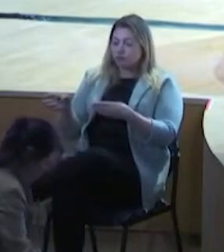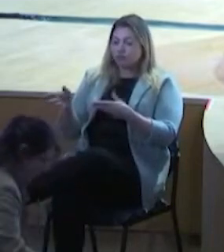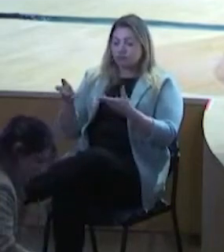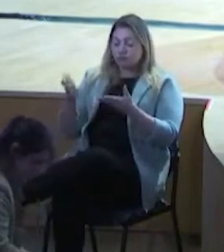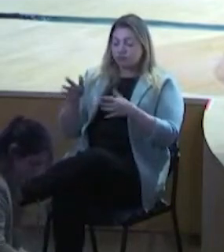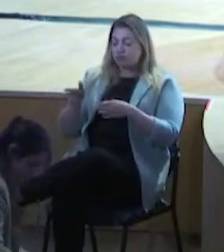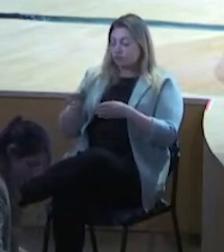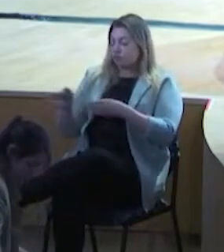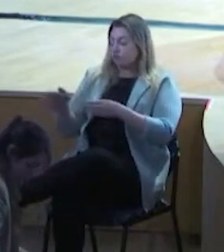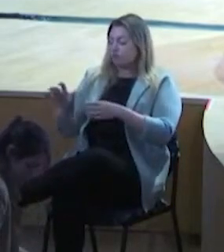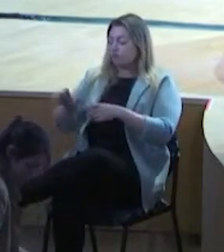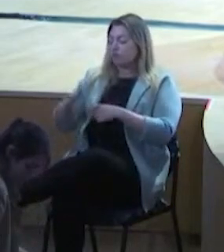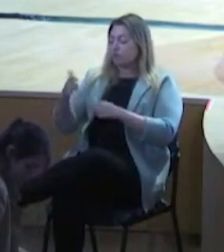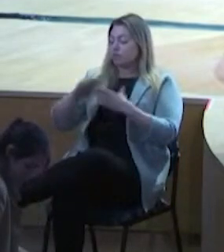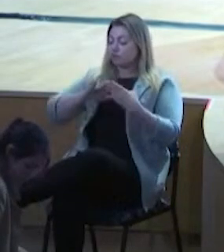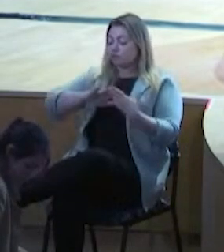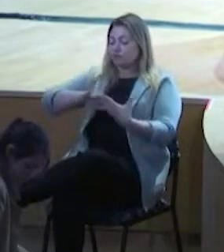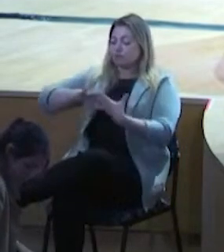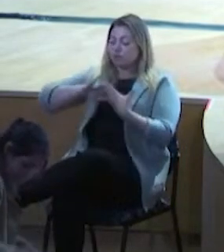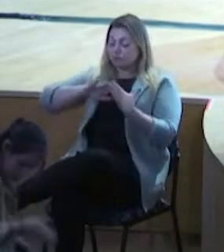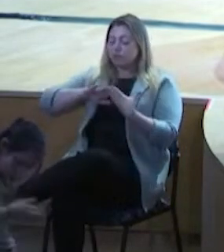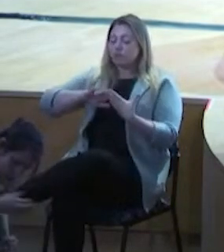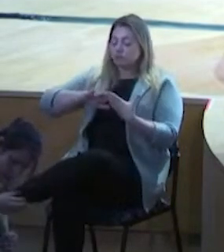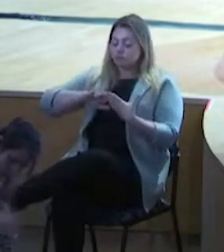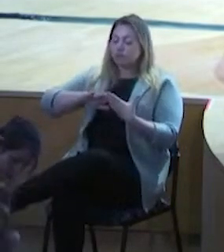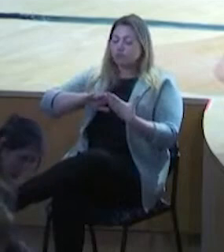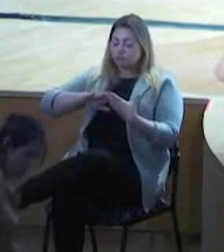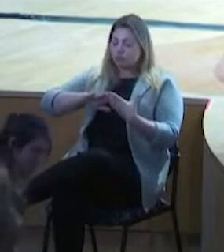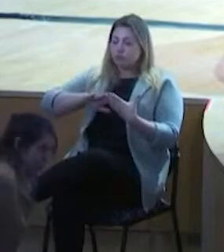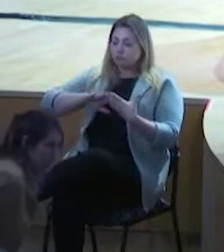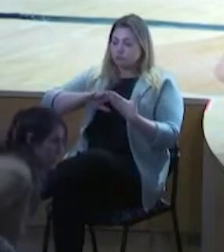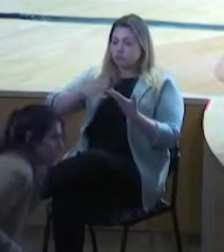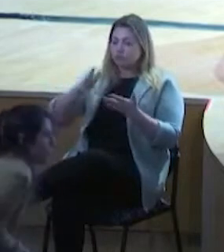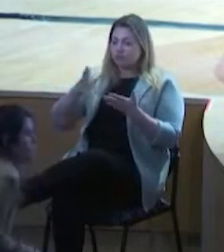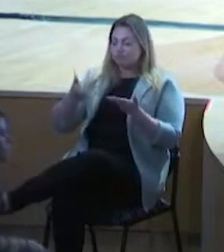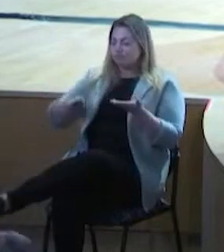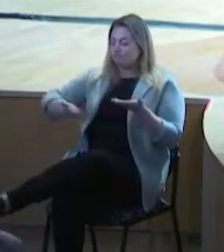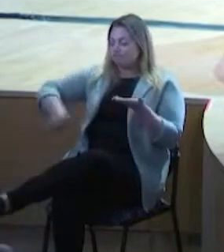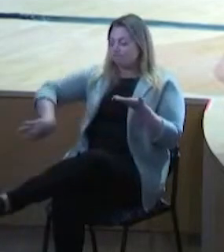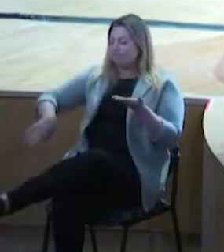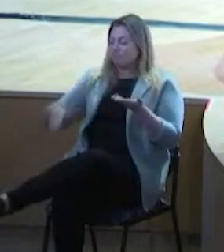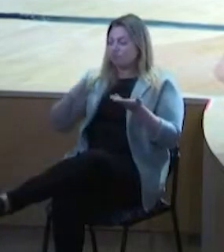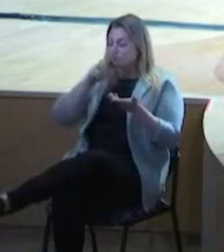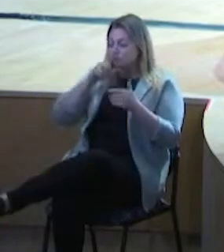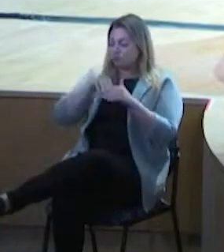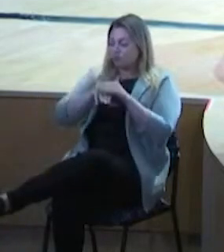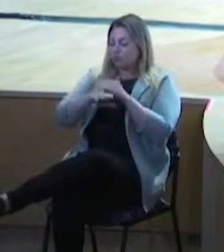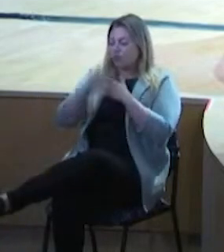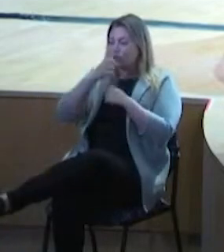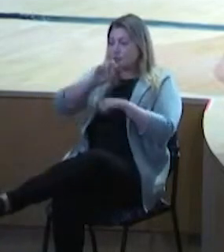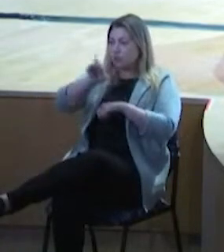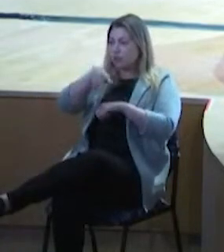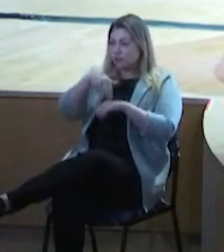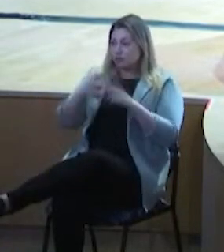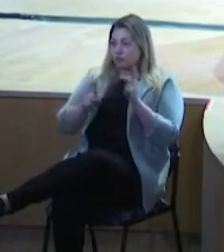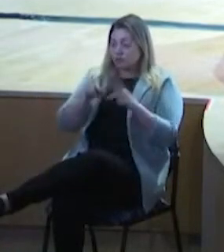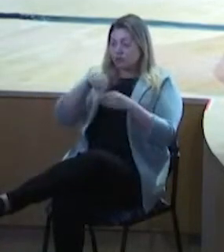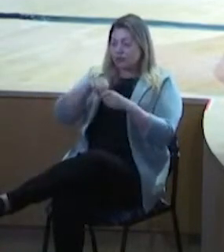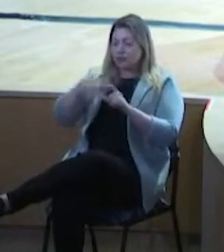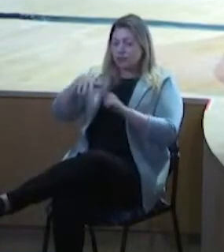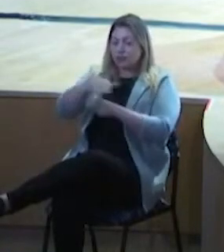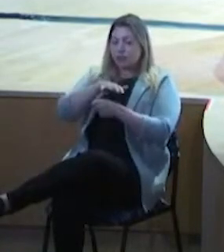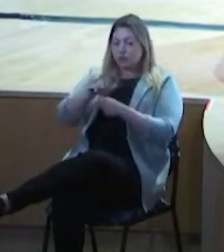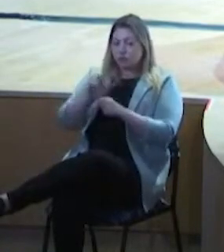displaced into other communities, that kind of dismisses the access of the Native people in the areas that we're